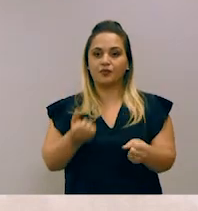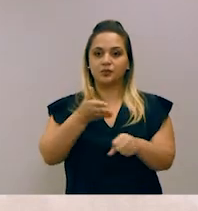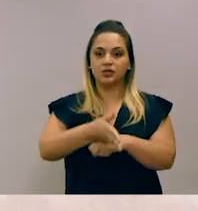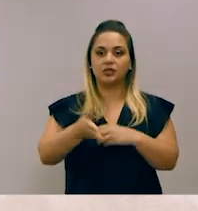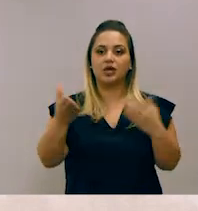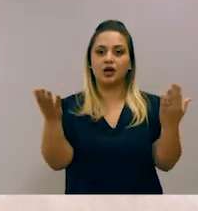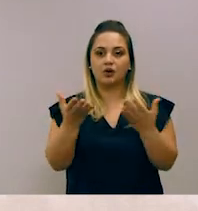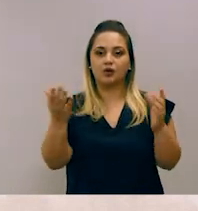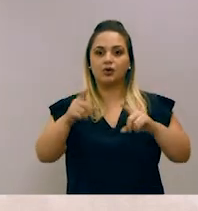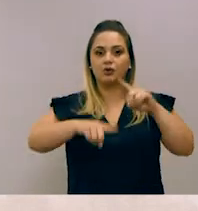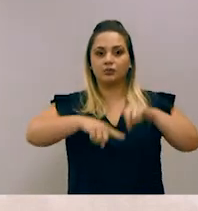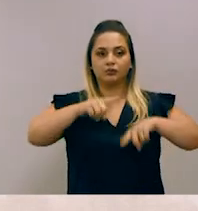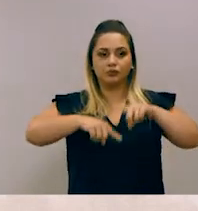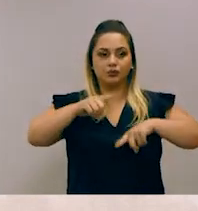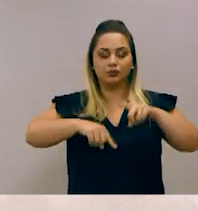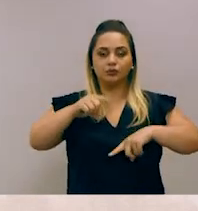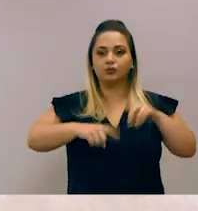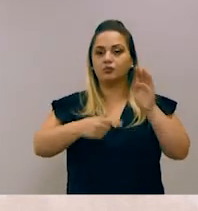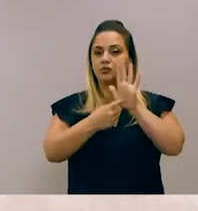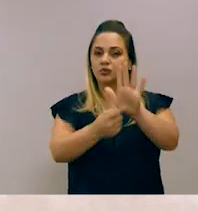Now let's go into the product.